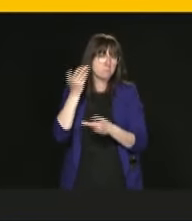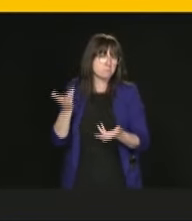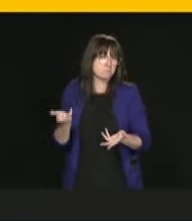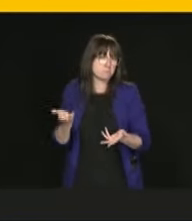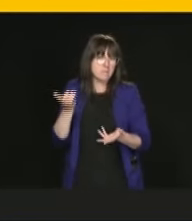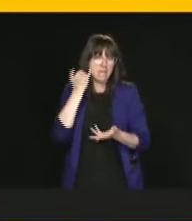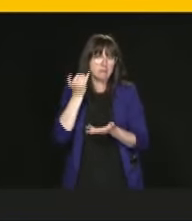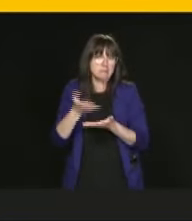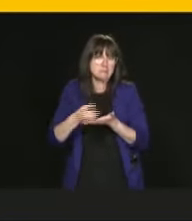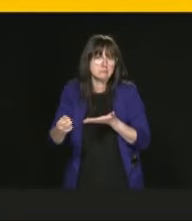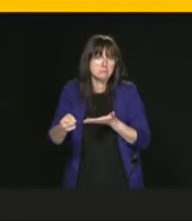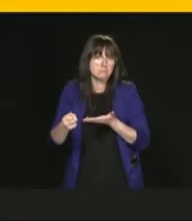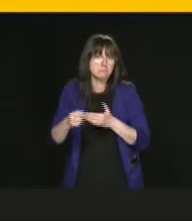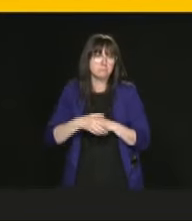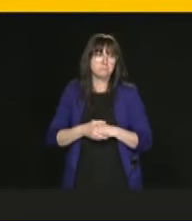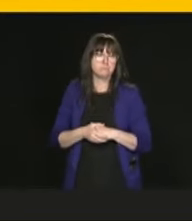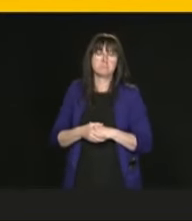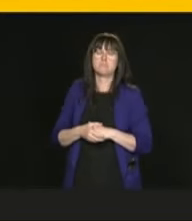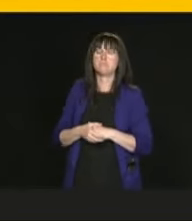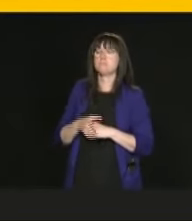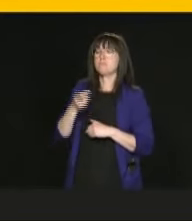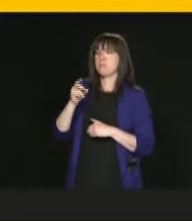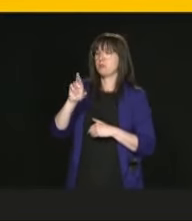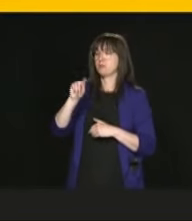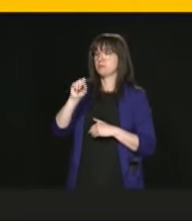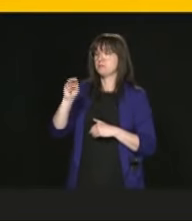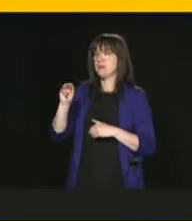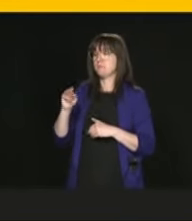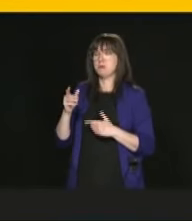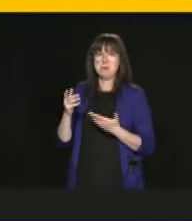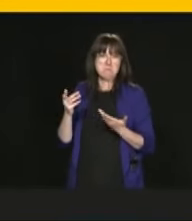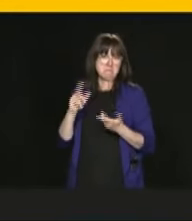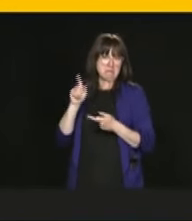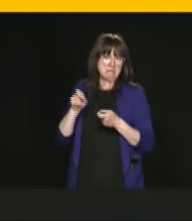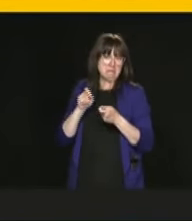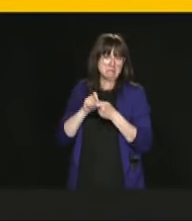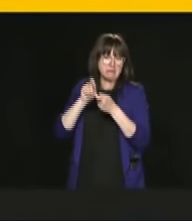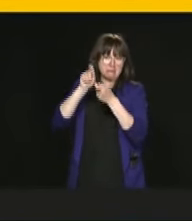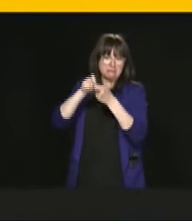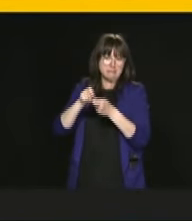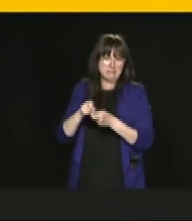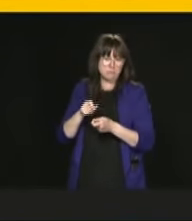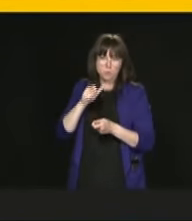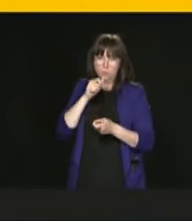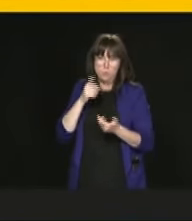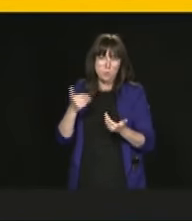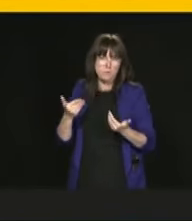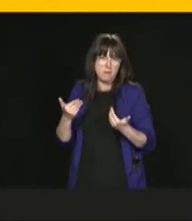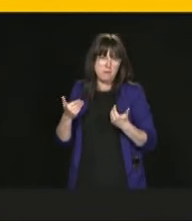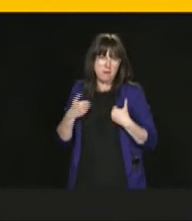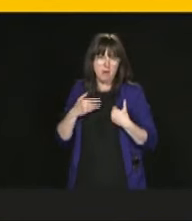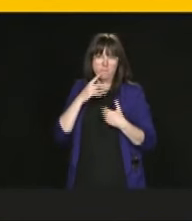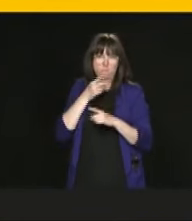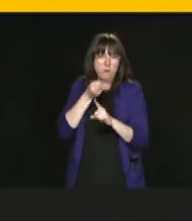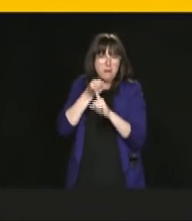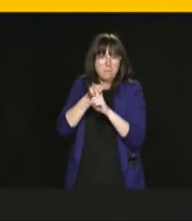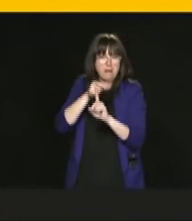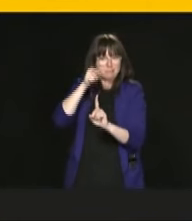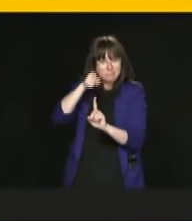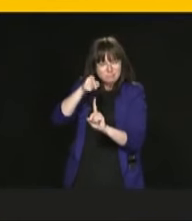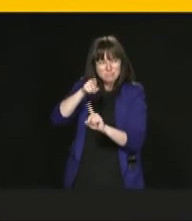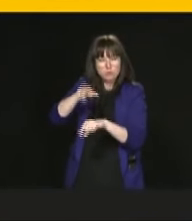I actually don't have the details on specific impacts on long-term care homes. We do have,